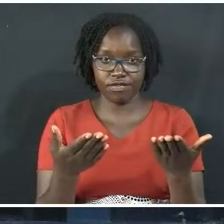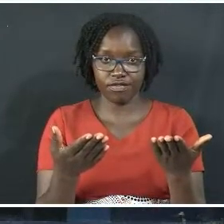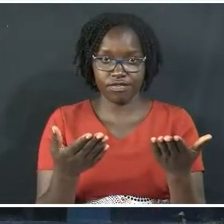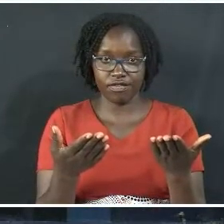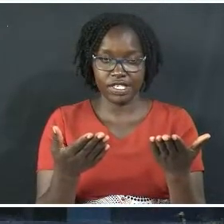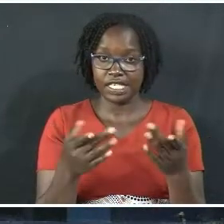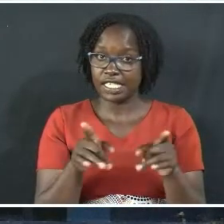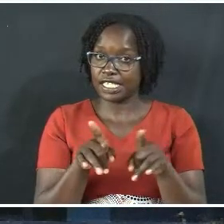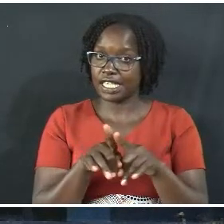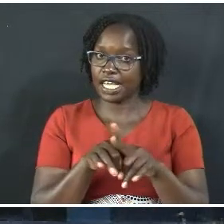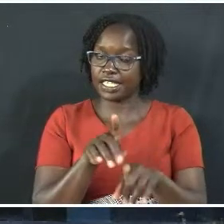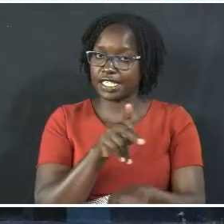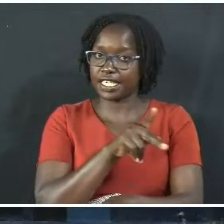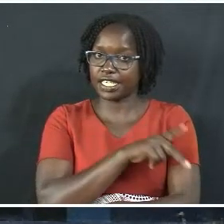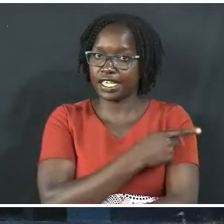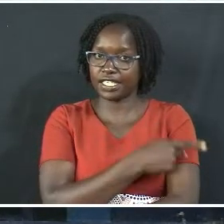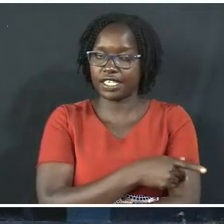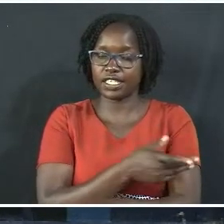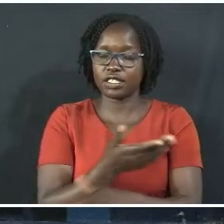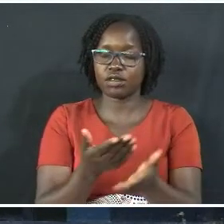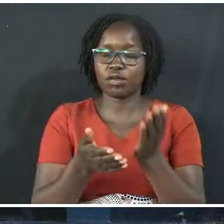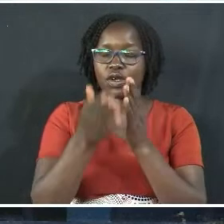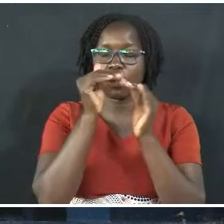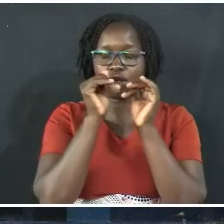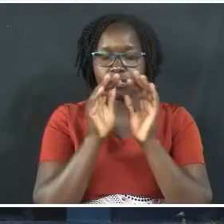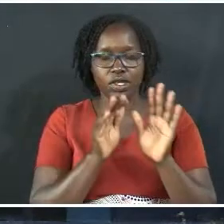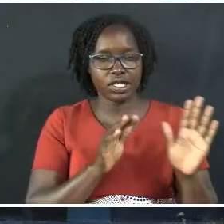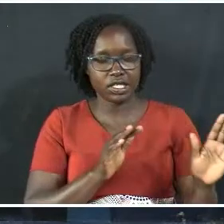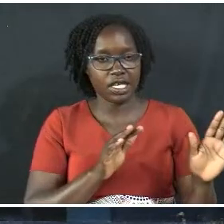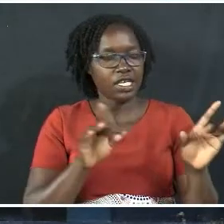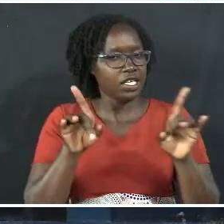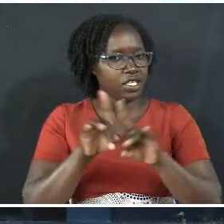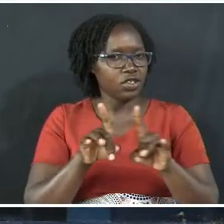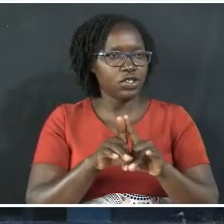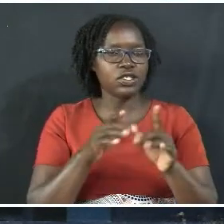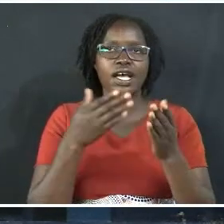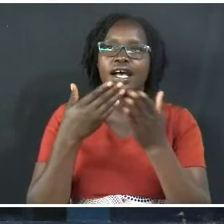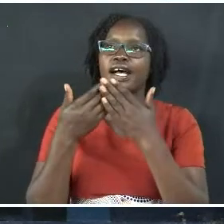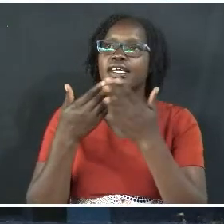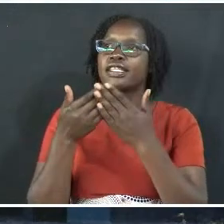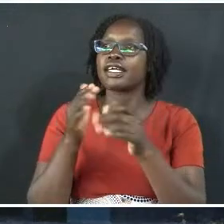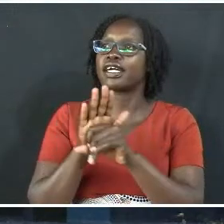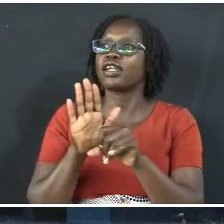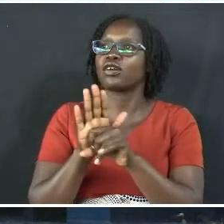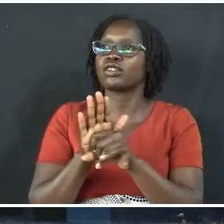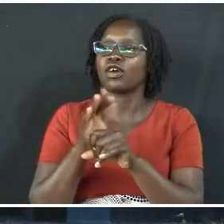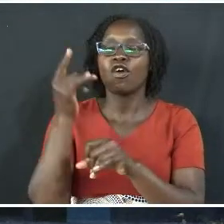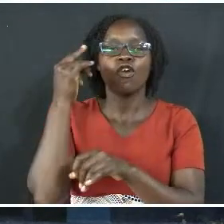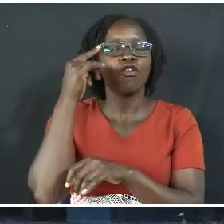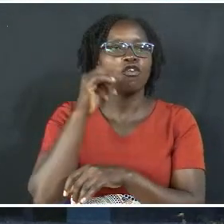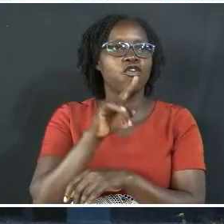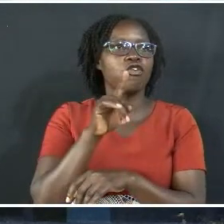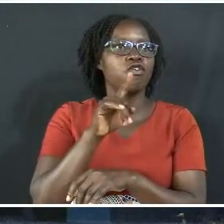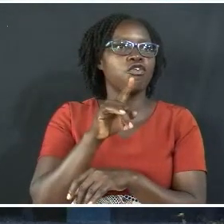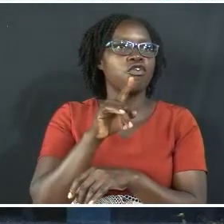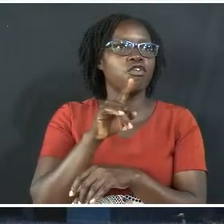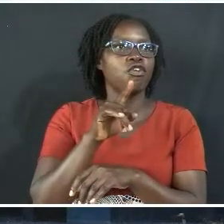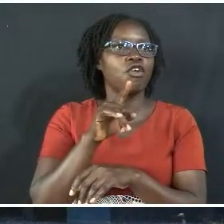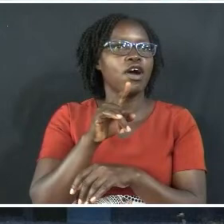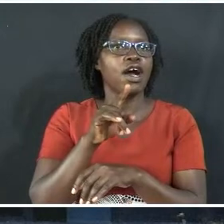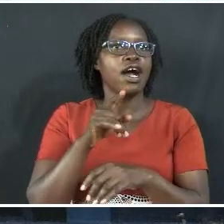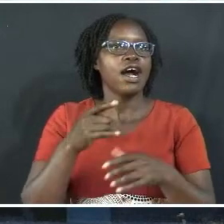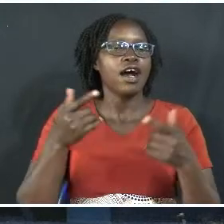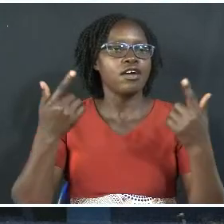such kindness. May God bless you. I would also want to thank you so much for at least wearing a